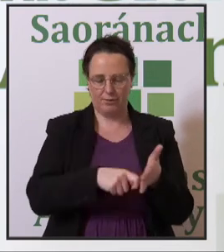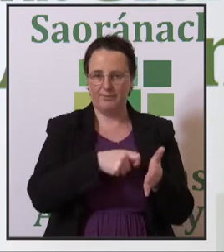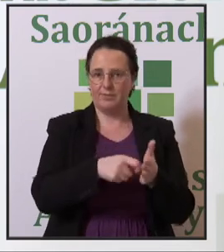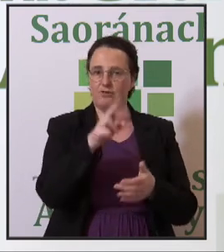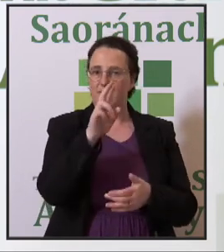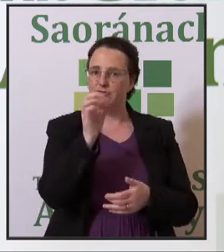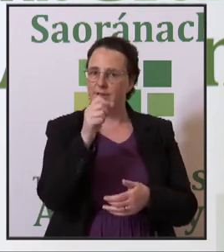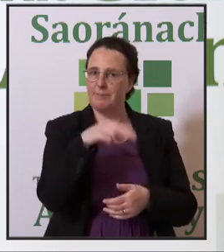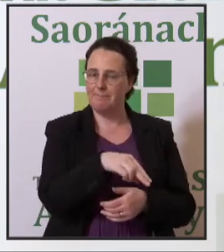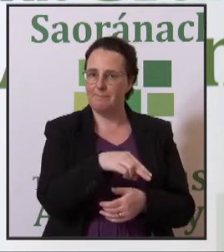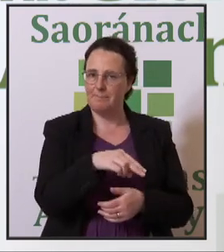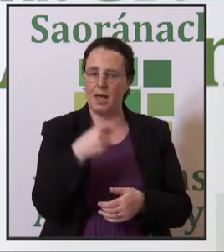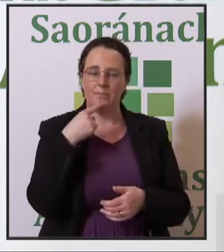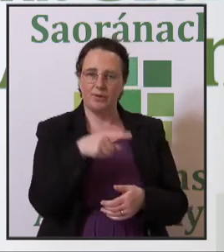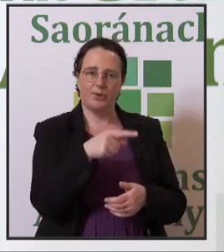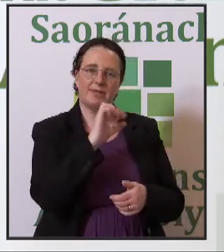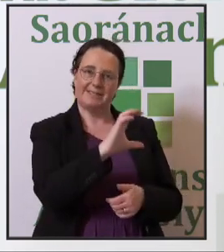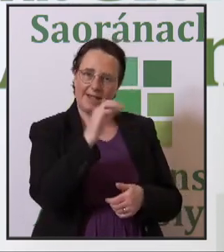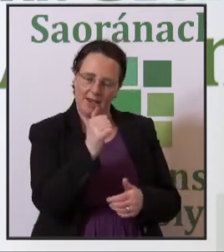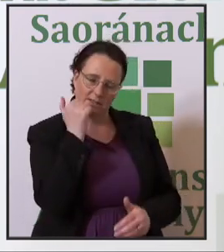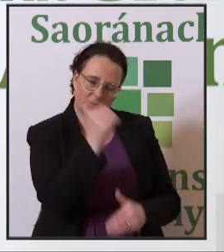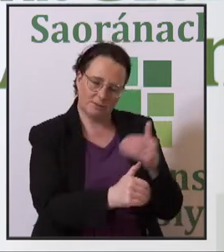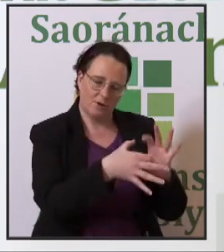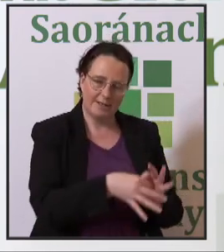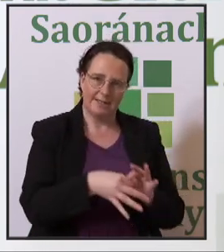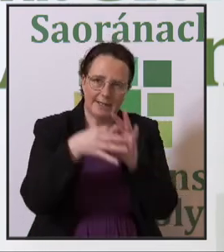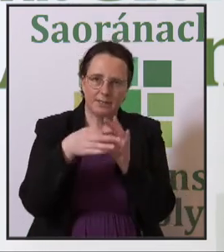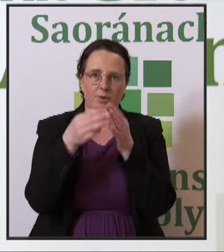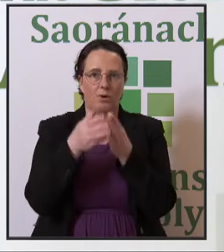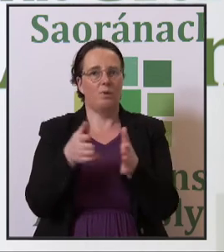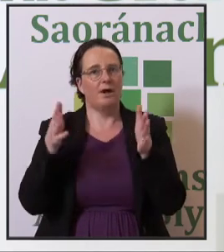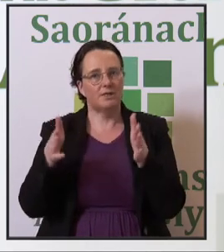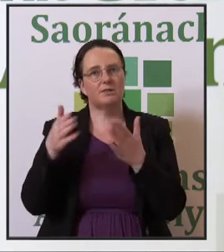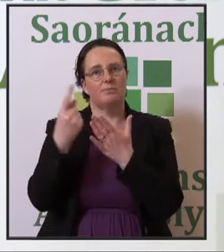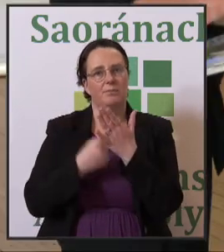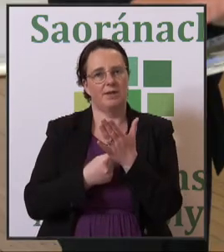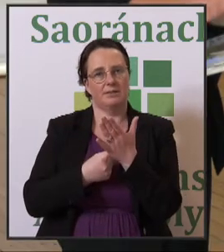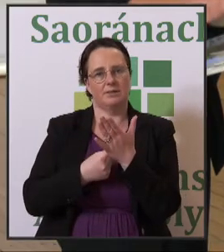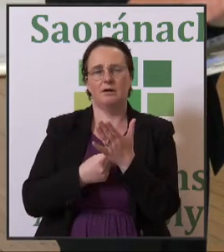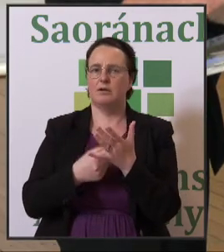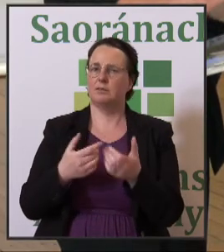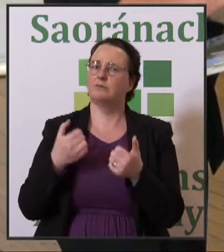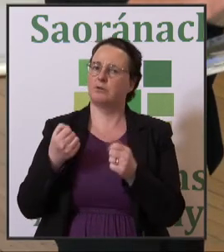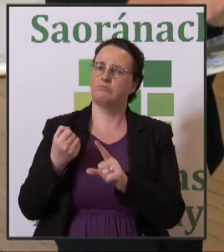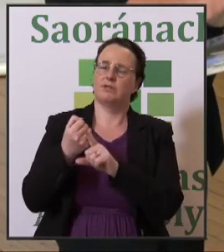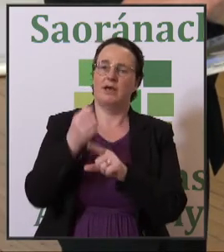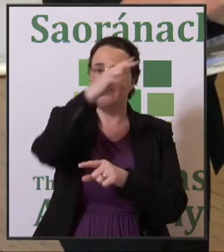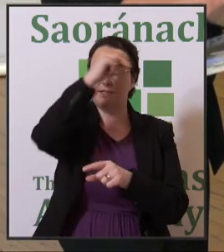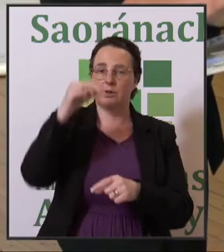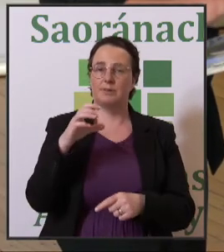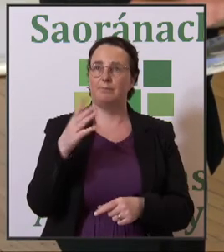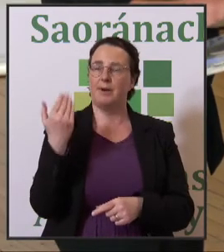the wider political and policy making processes, usually with great effect. For instance, the OECD